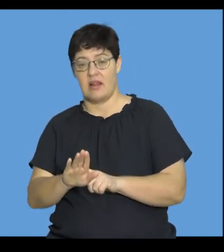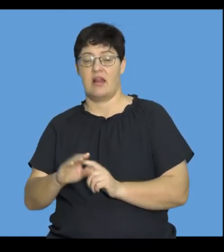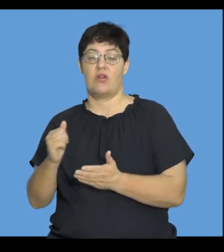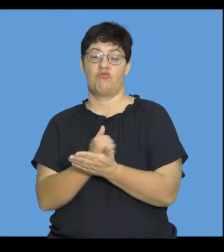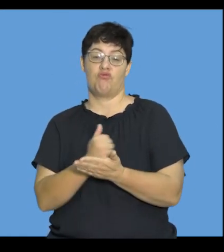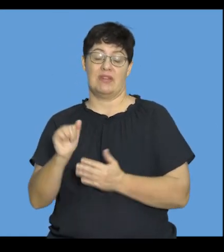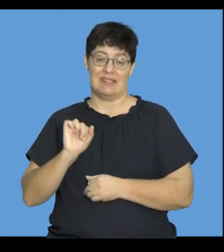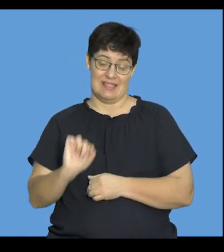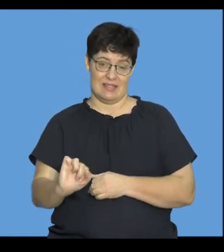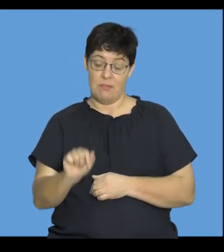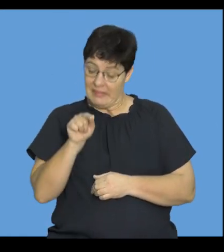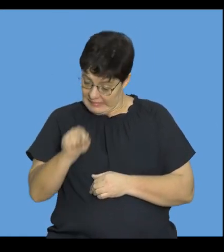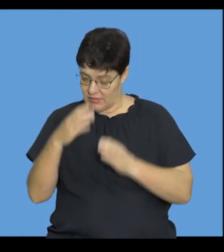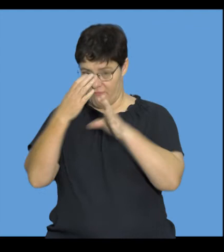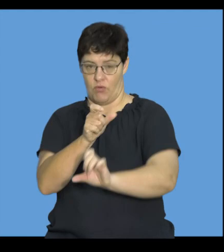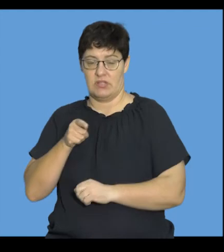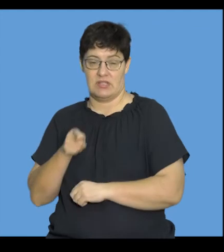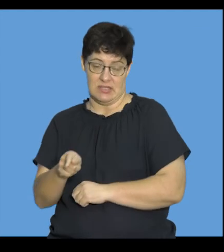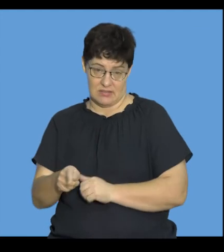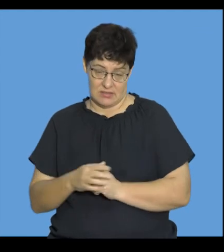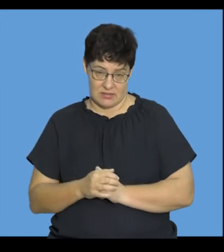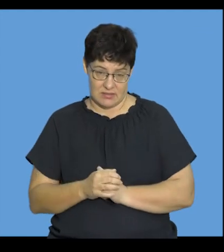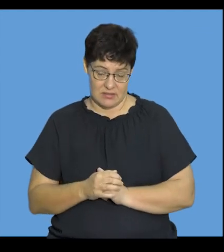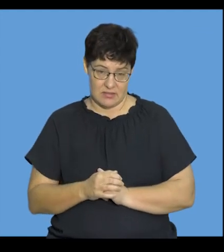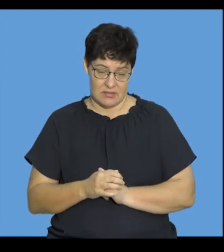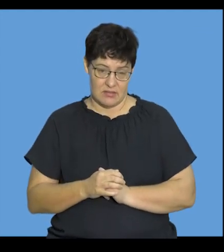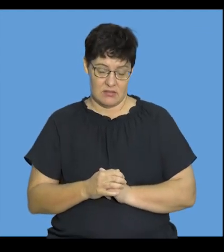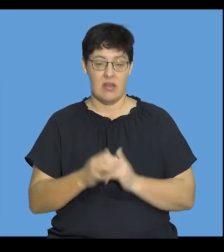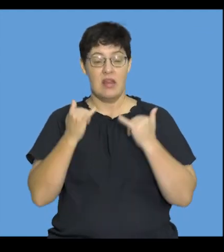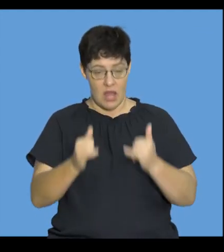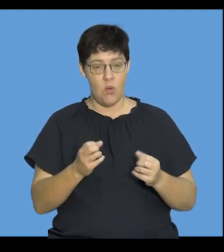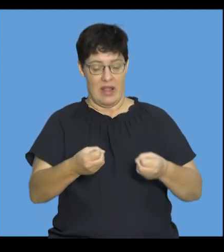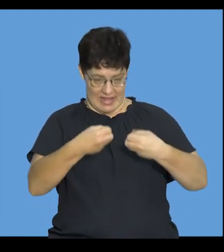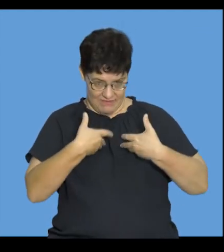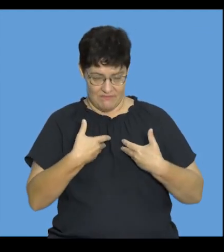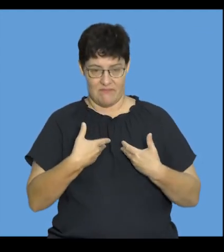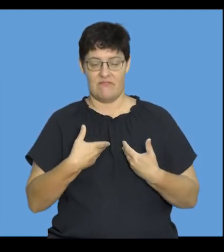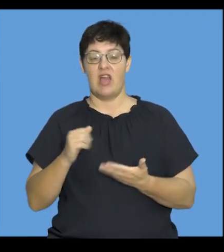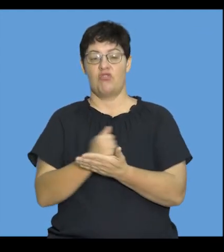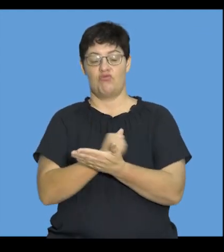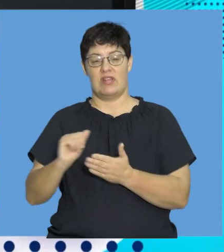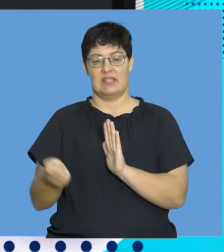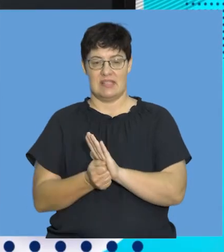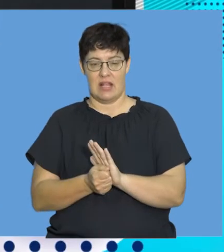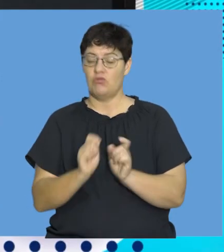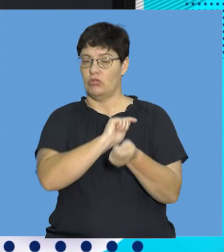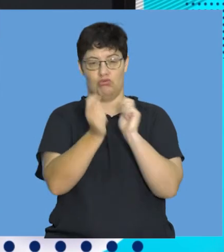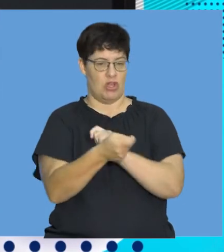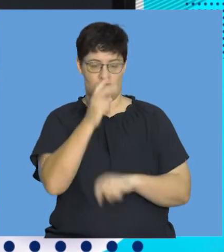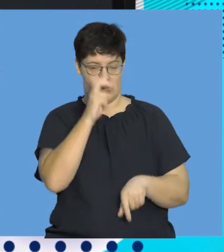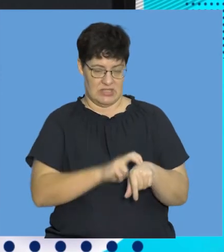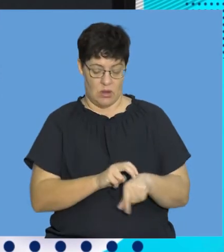sale which is on credit. In this particular example, we are given the credit sale, so there's nothing